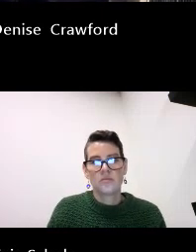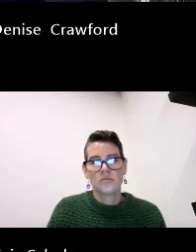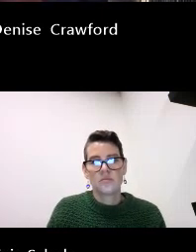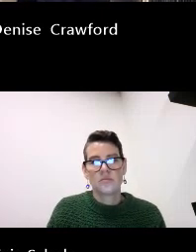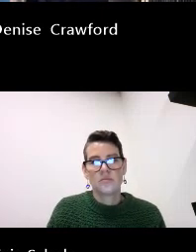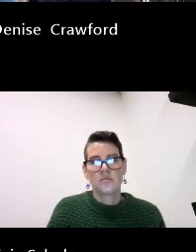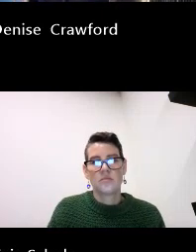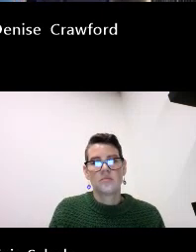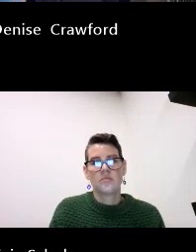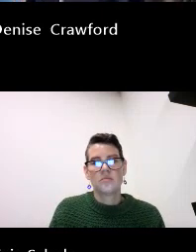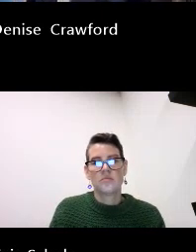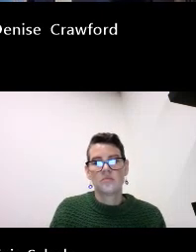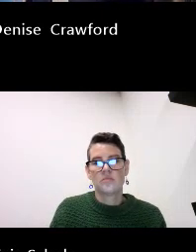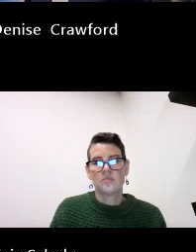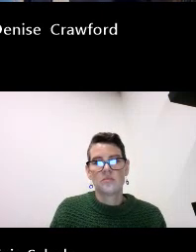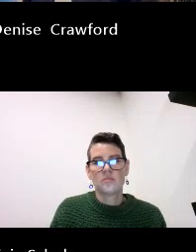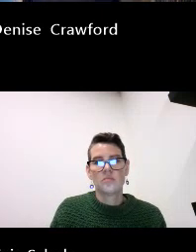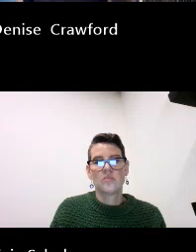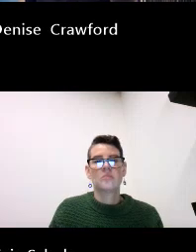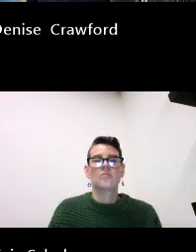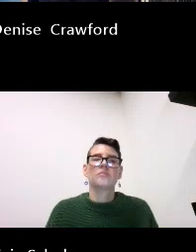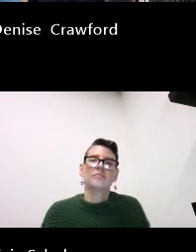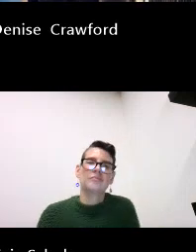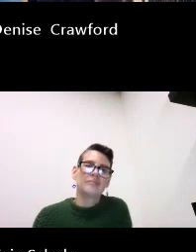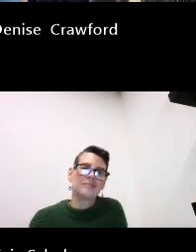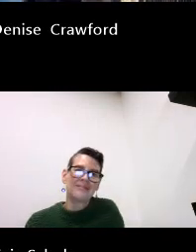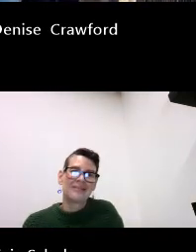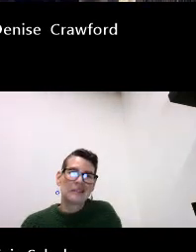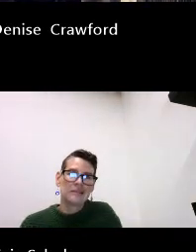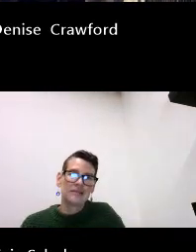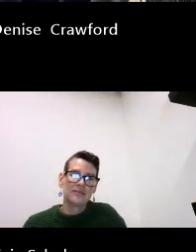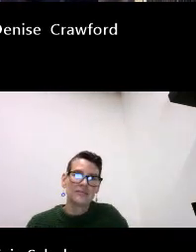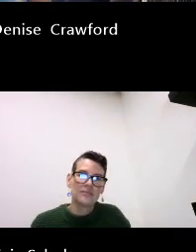So the most common errors are